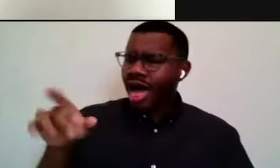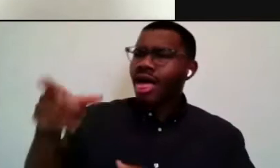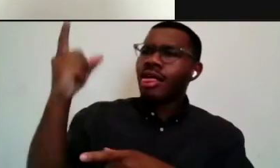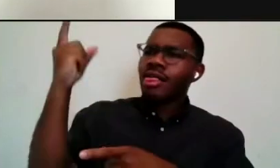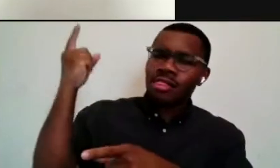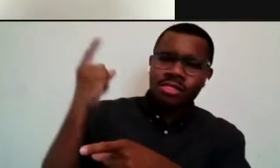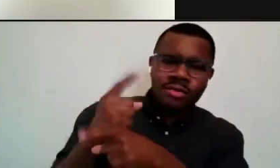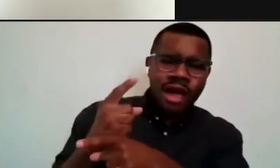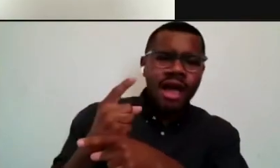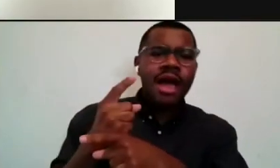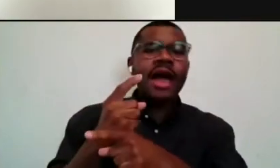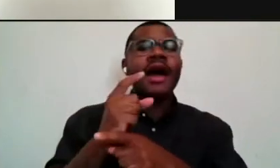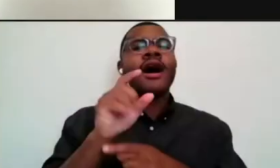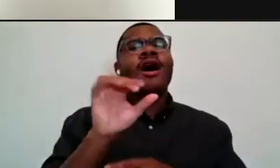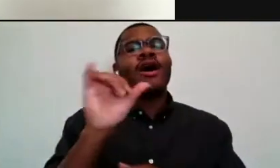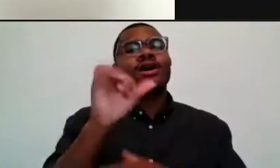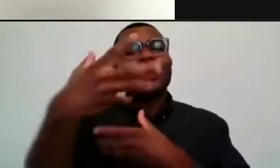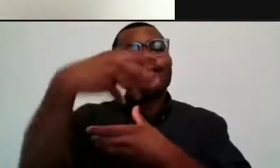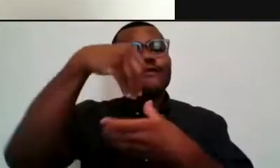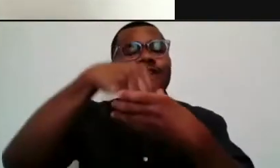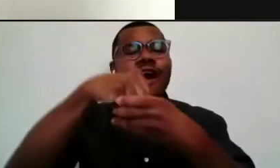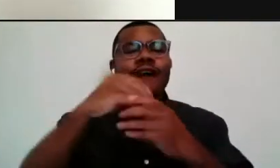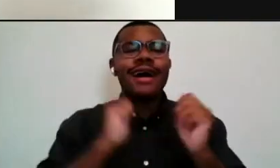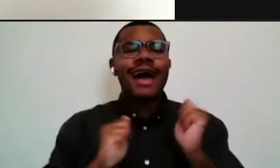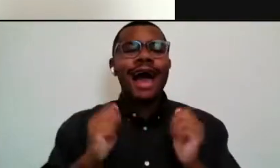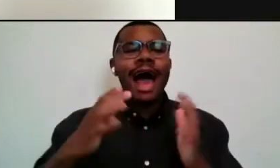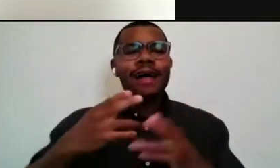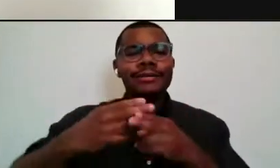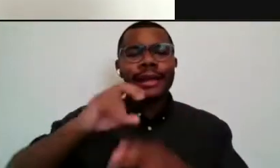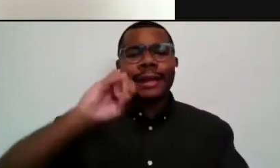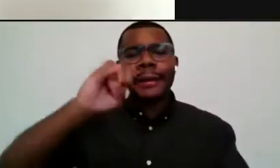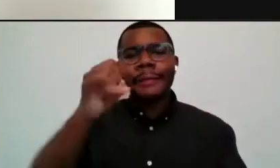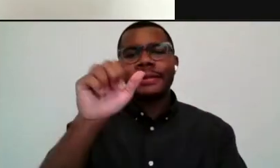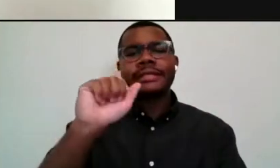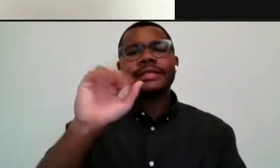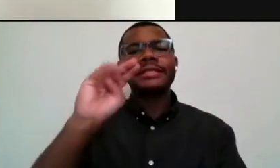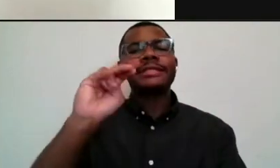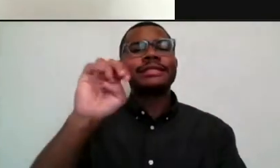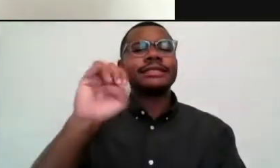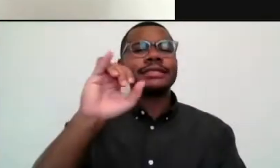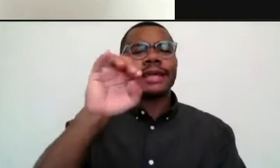And it starred Jamie Foxx and among other folks.